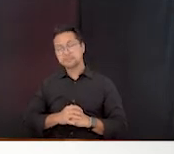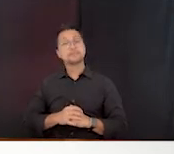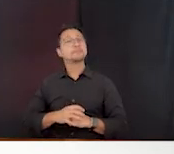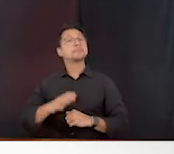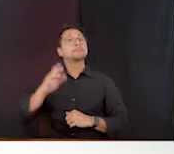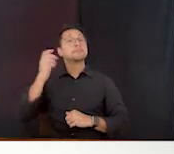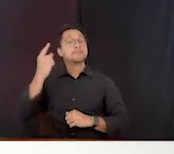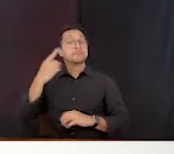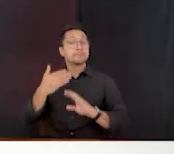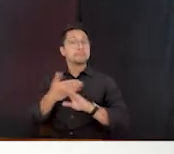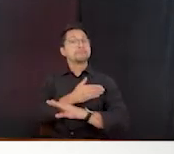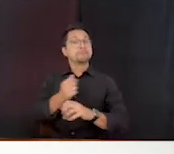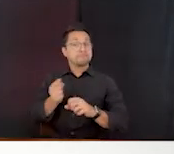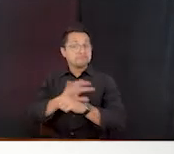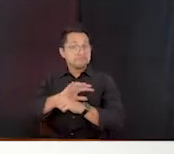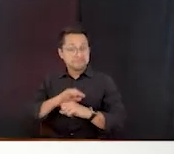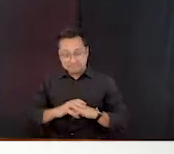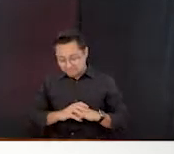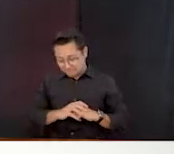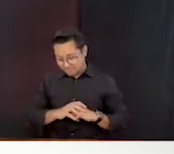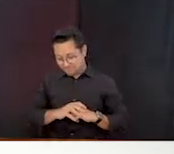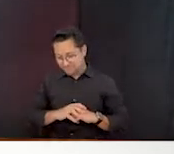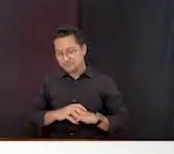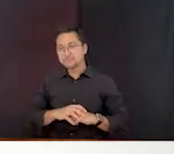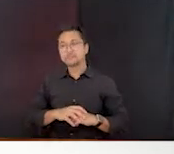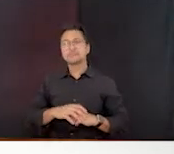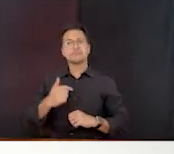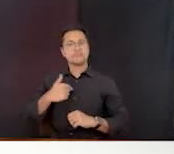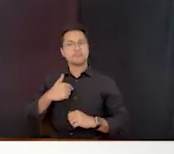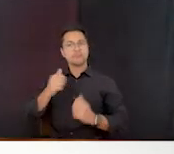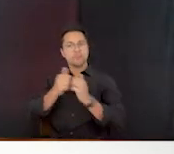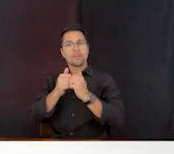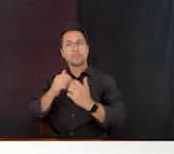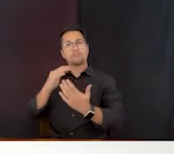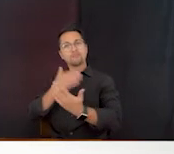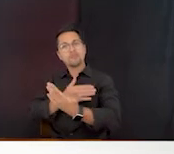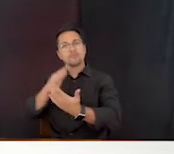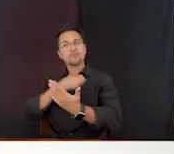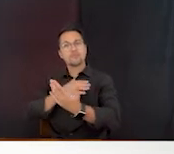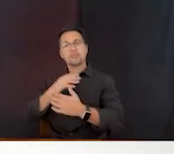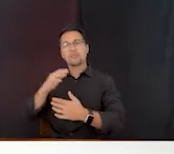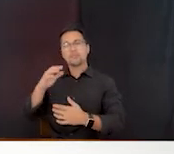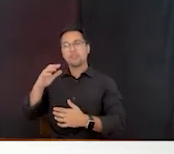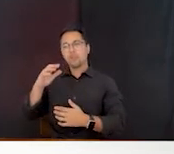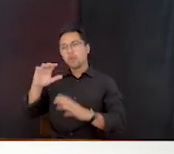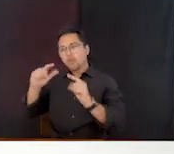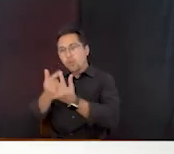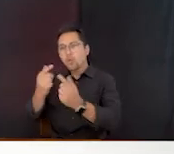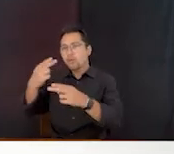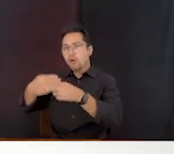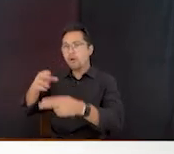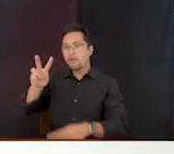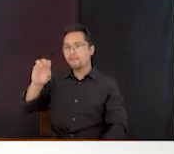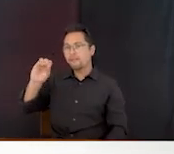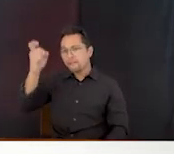So before COVID began, I was in a cappella group at my school called Vox.